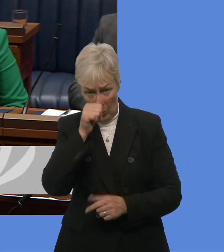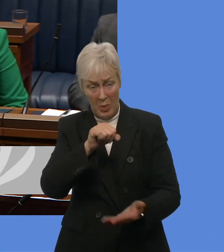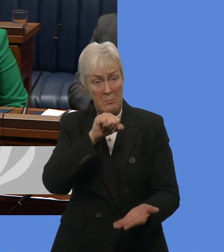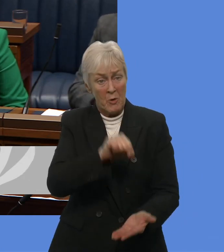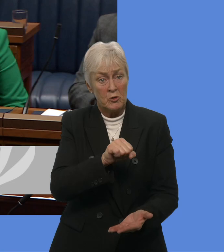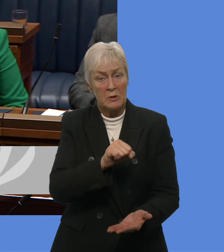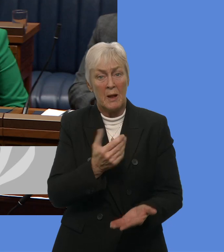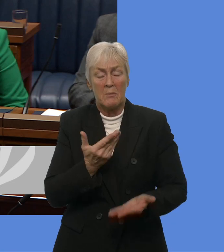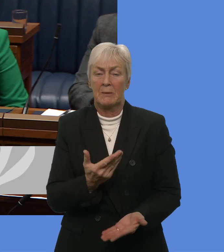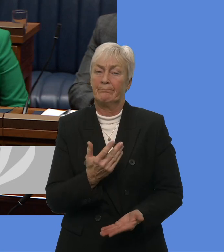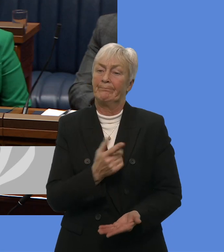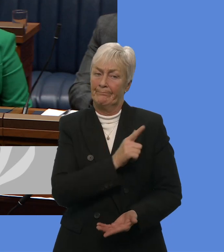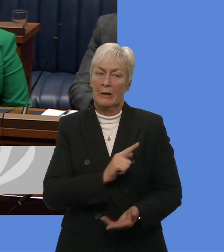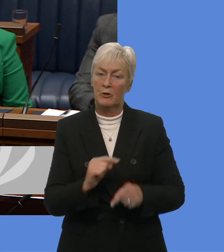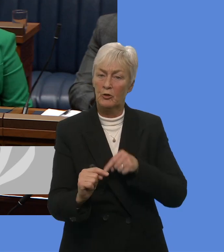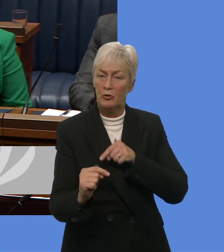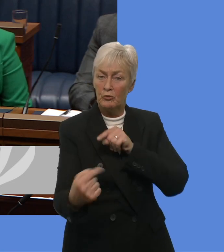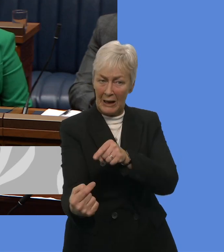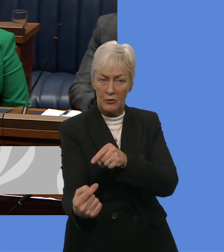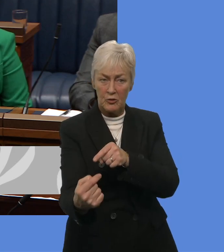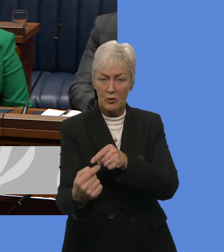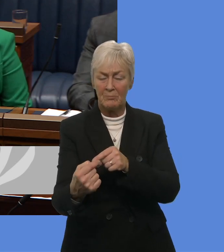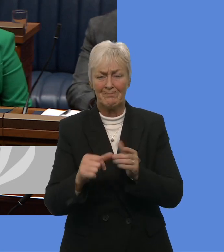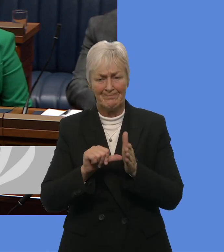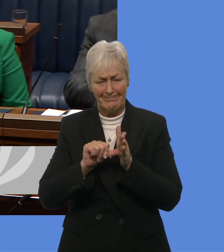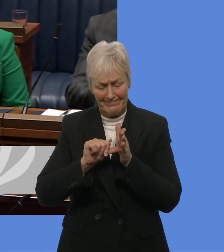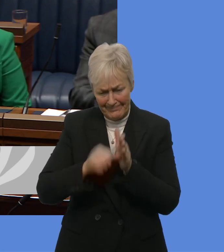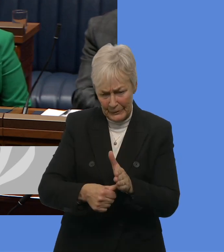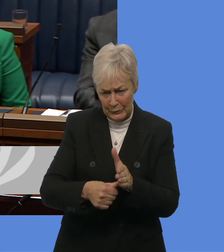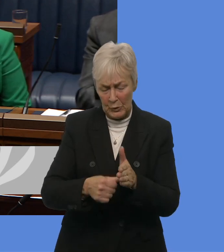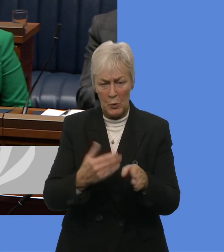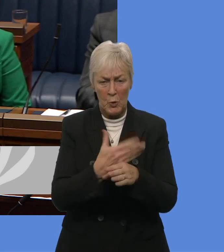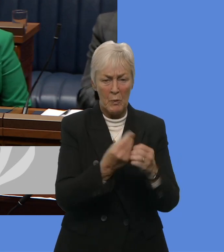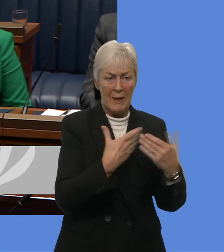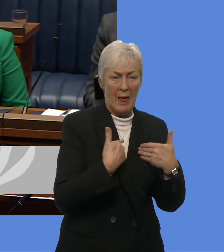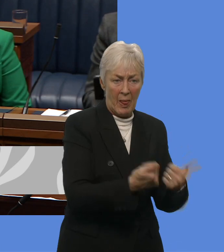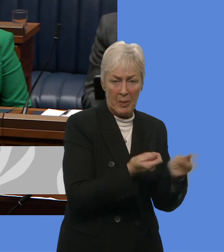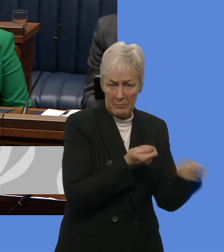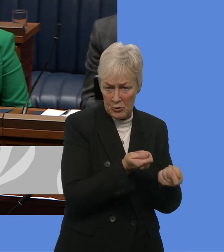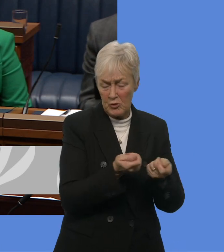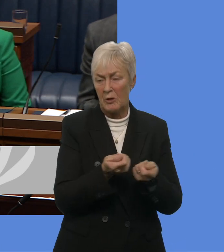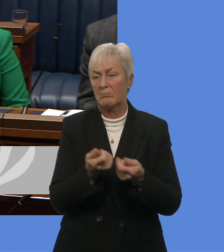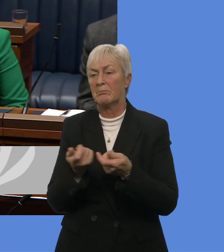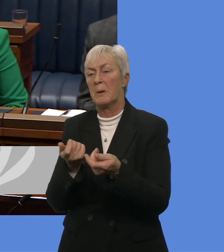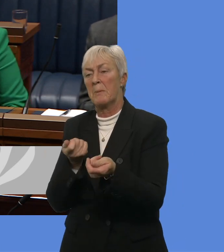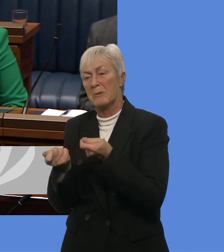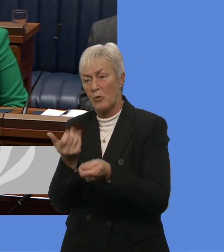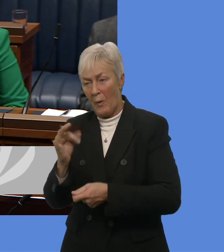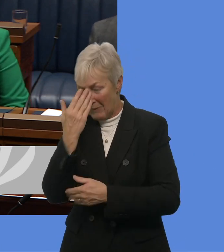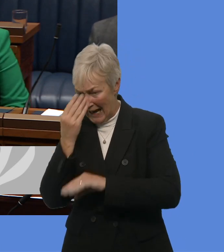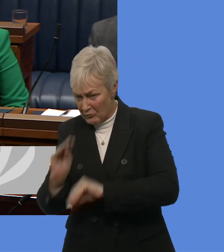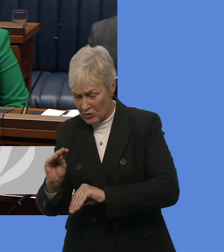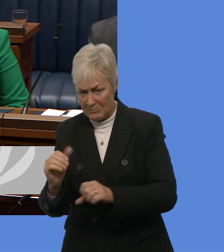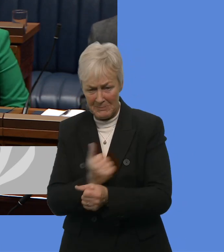is very challenging. We are working very hard, for example, with the Health Minister, with the Minister for Education and others to try to